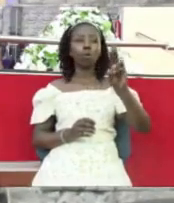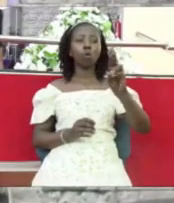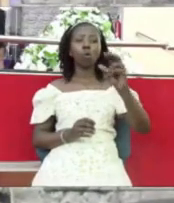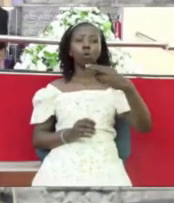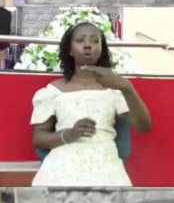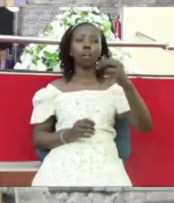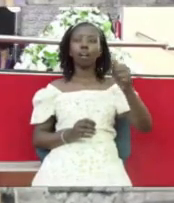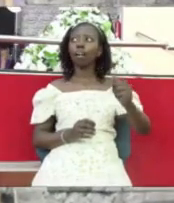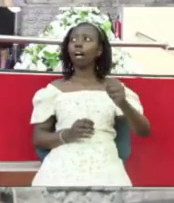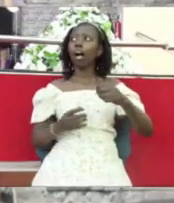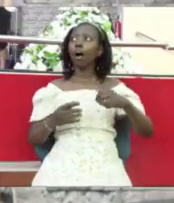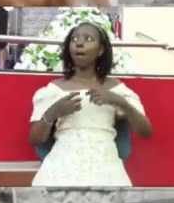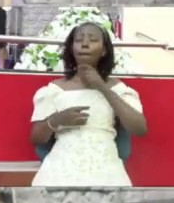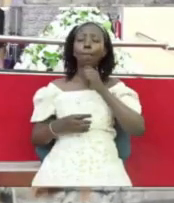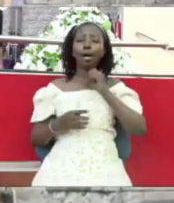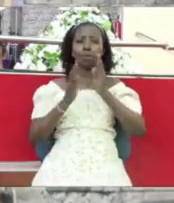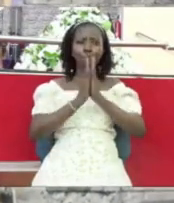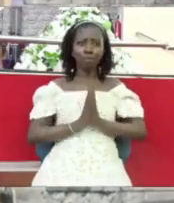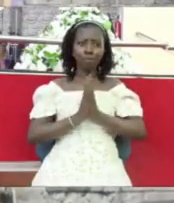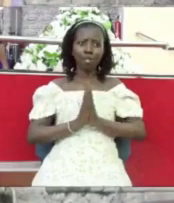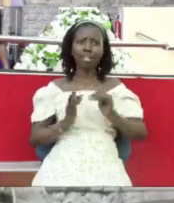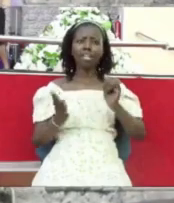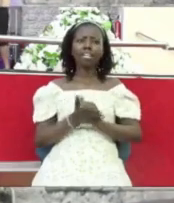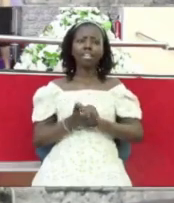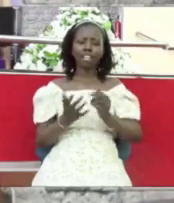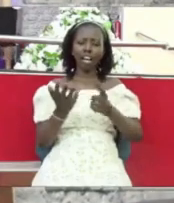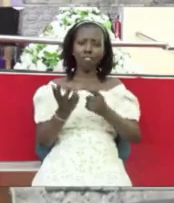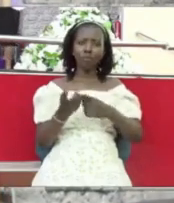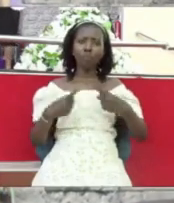be found who are faithful and that God would save the city.